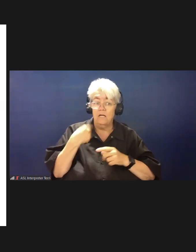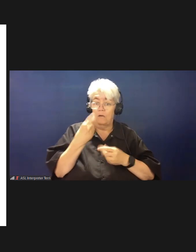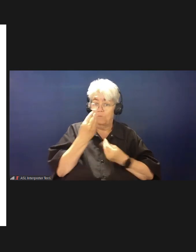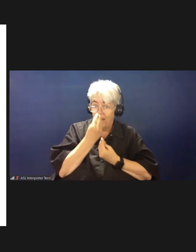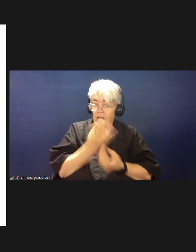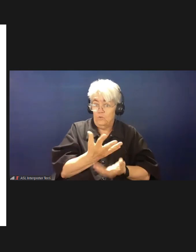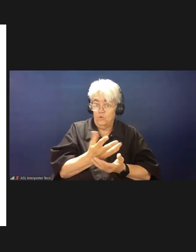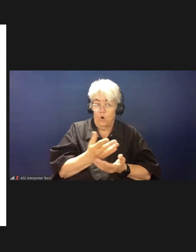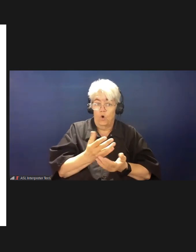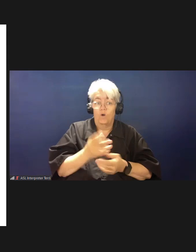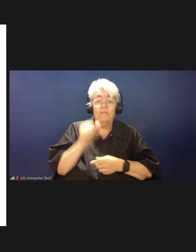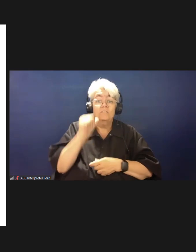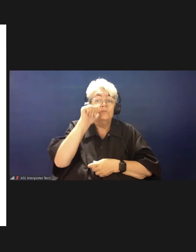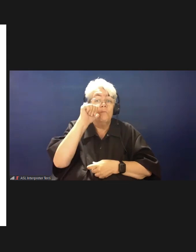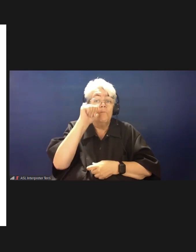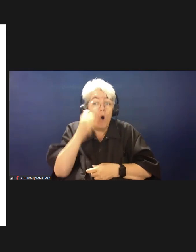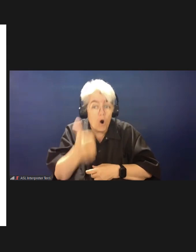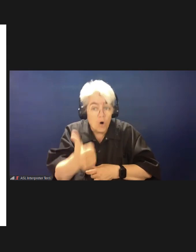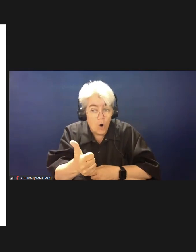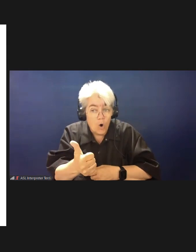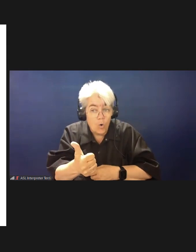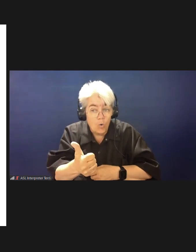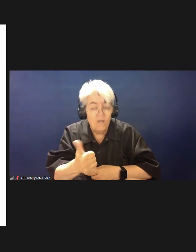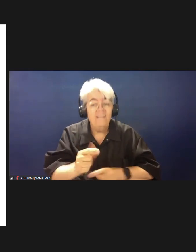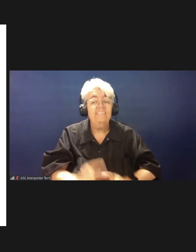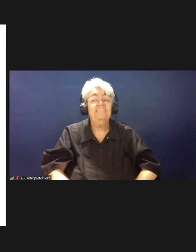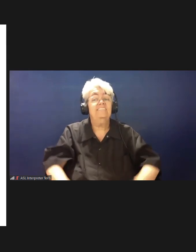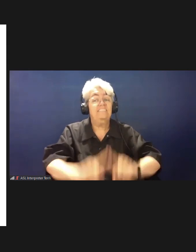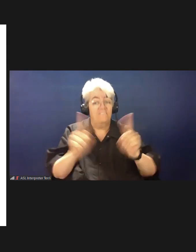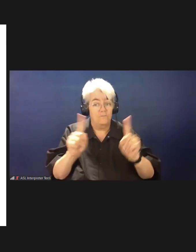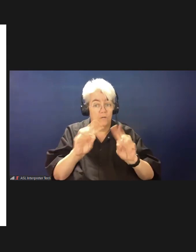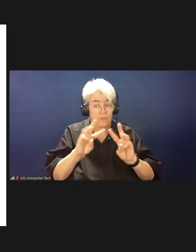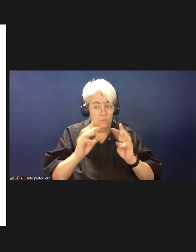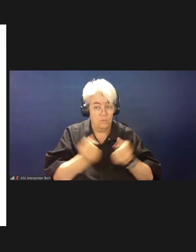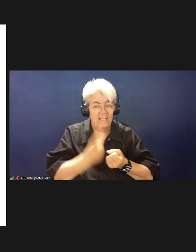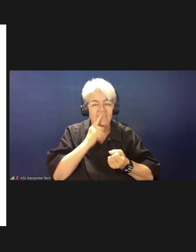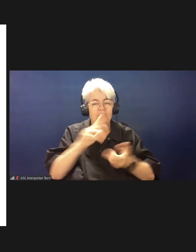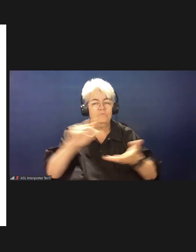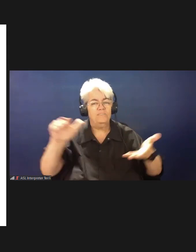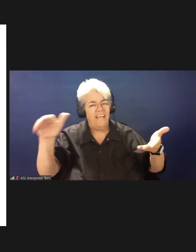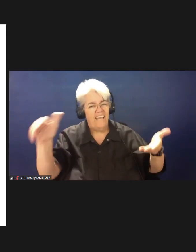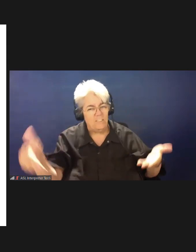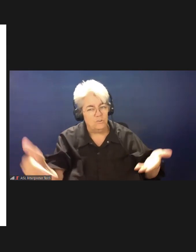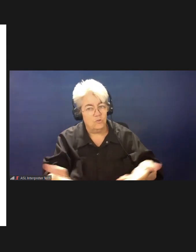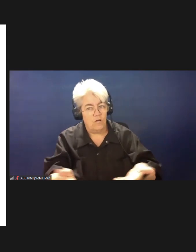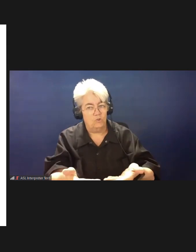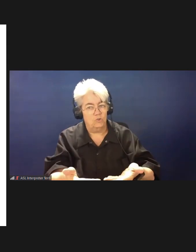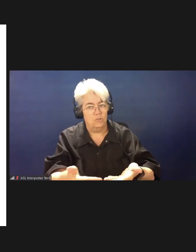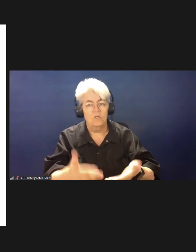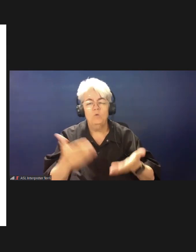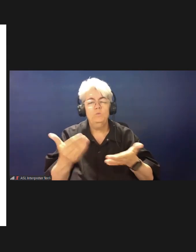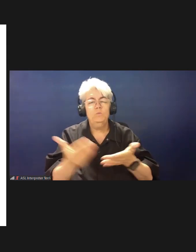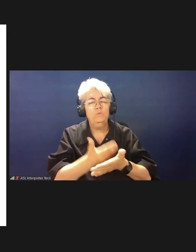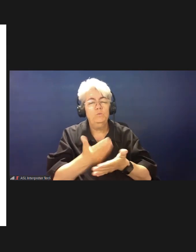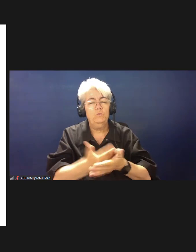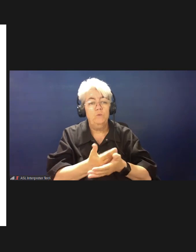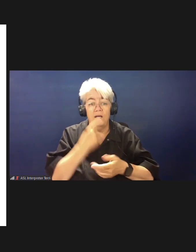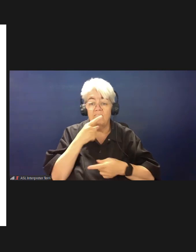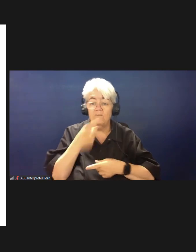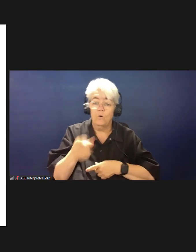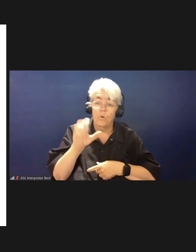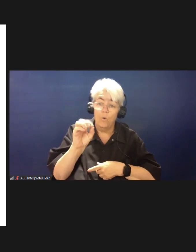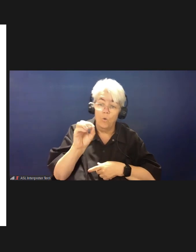know that tomorrow we're having an introductory webinar for those of you for whom OAE and